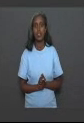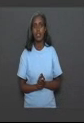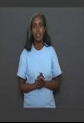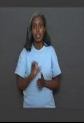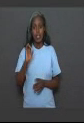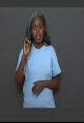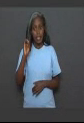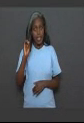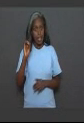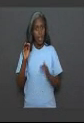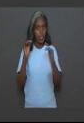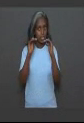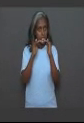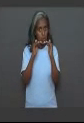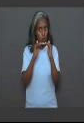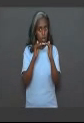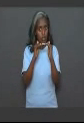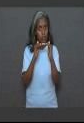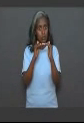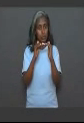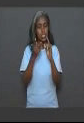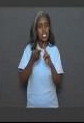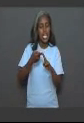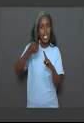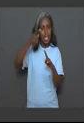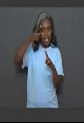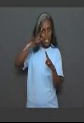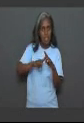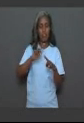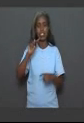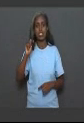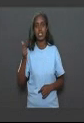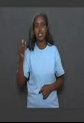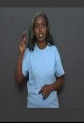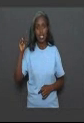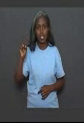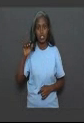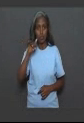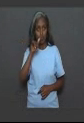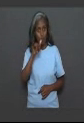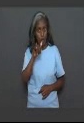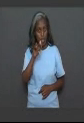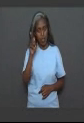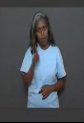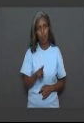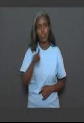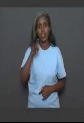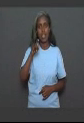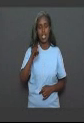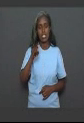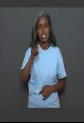Theta is equal to the inverse tangent of y